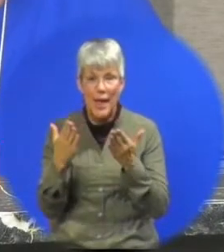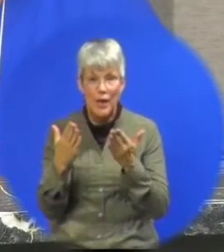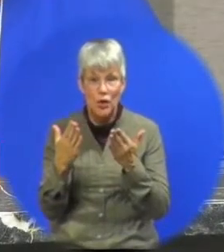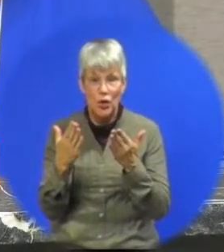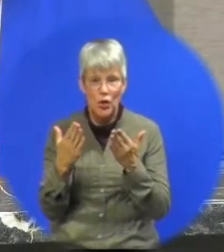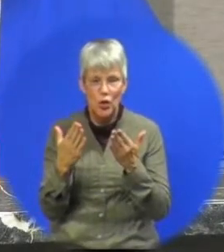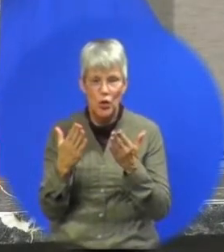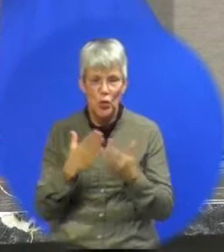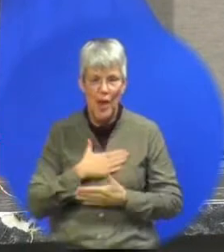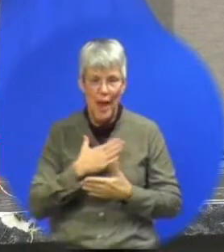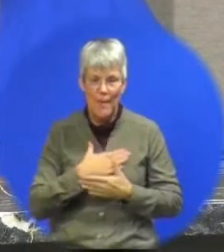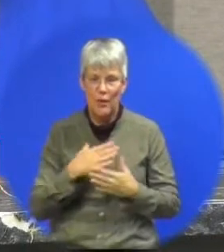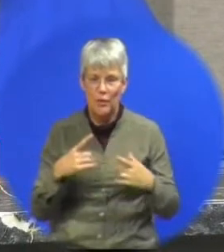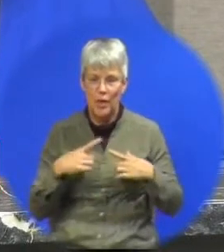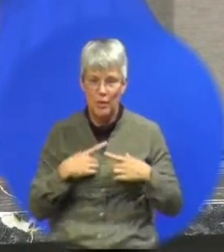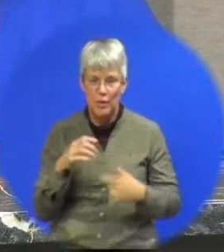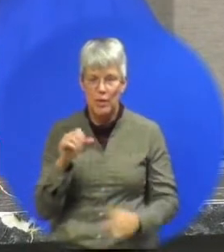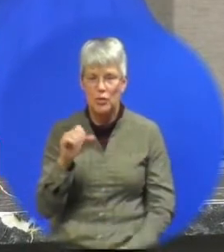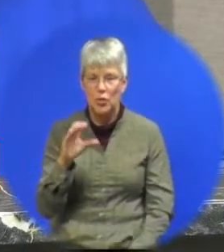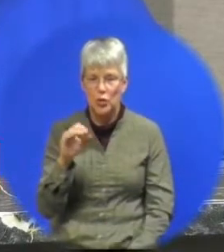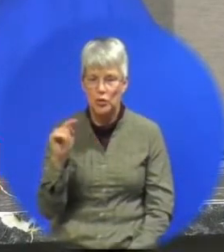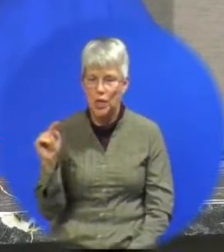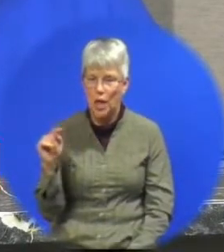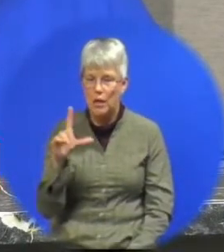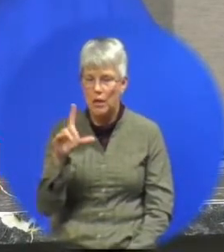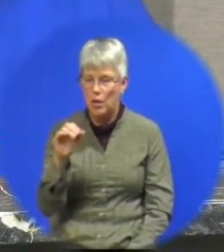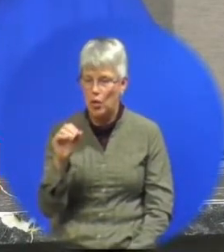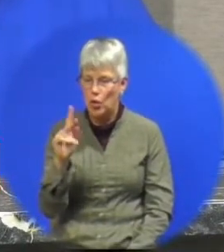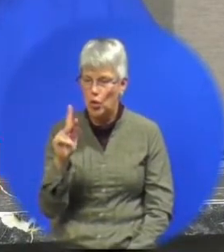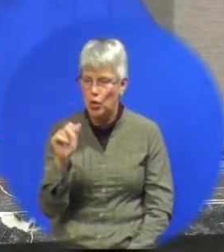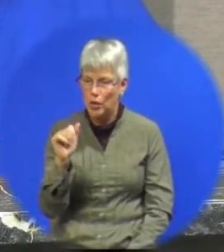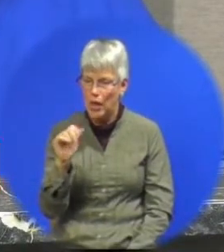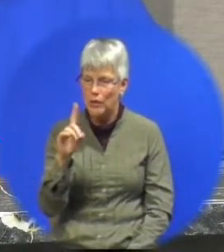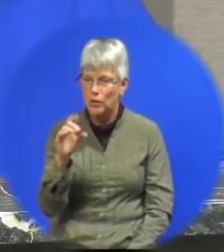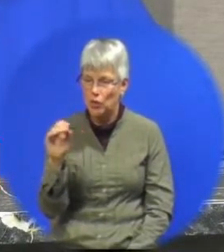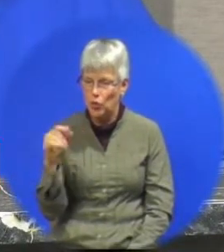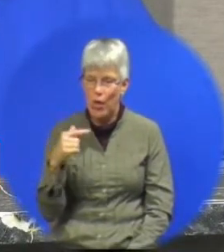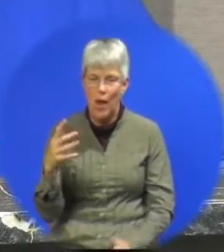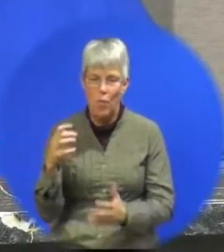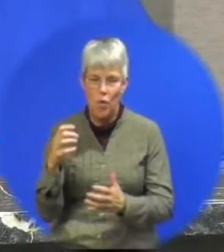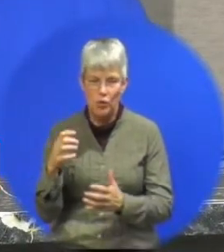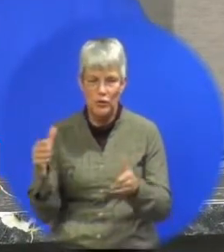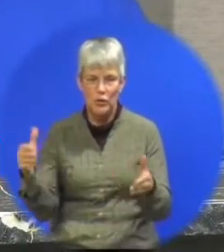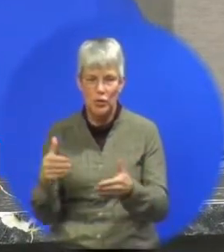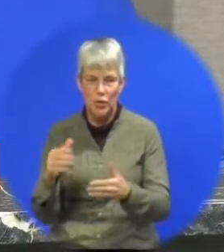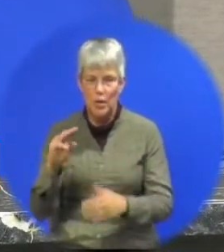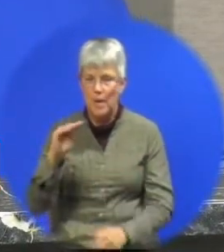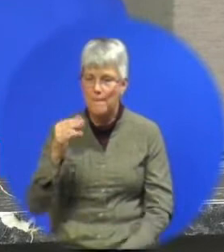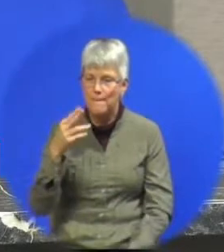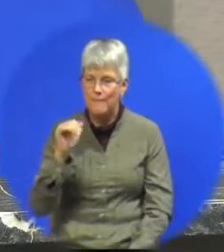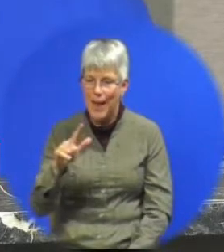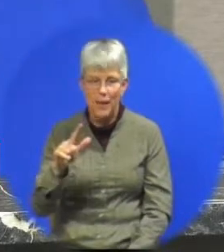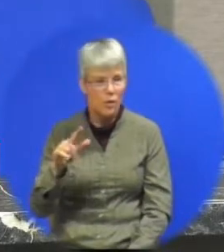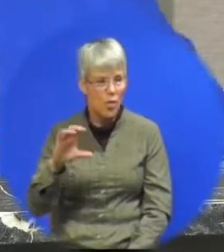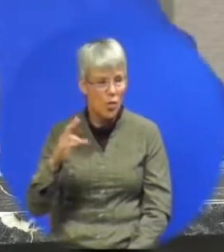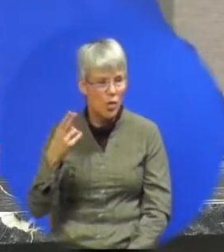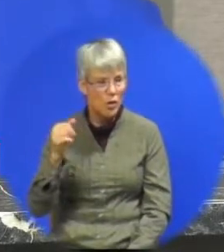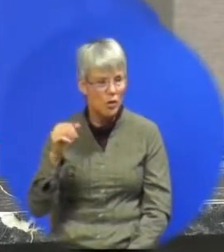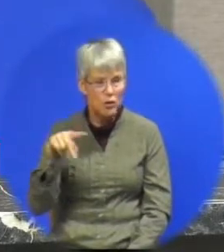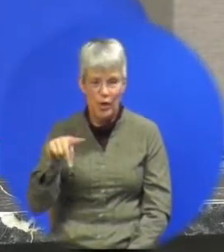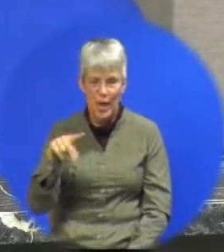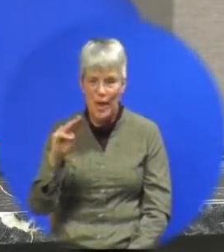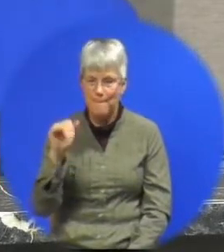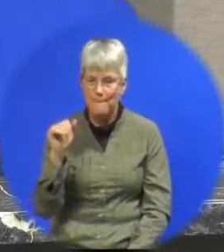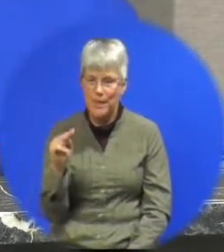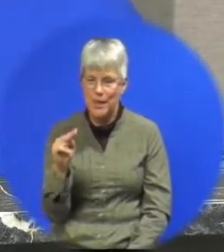wish a happy retirement to Scott Lookadoo. And tonight, I want to introduce you to Michael Chapman. Michael, you want to come over